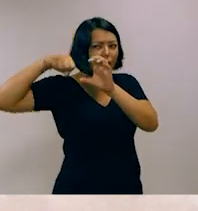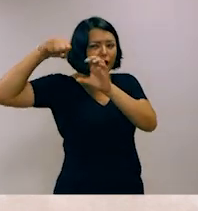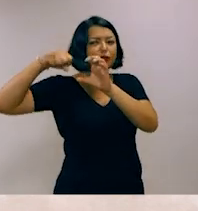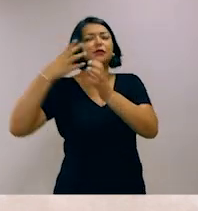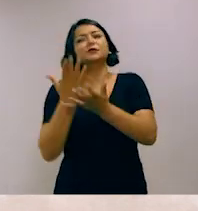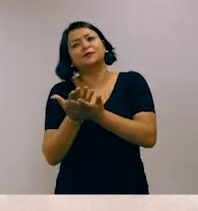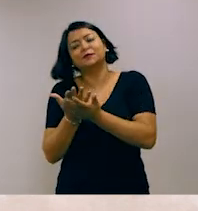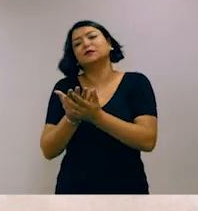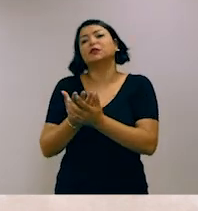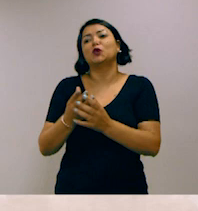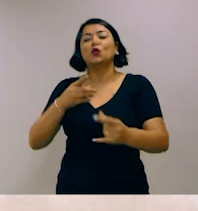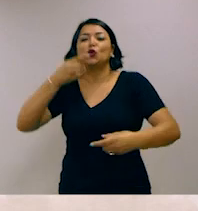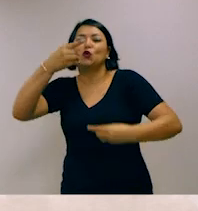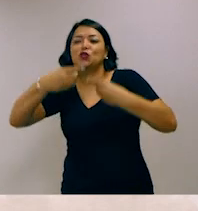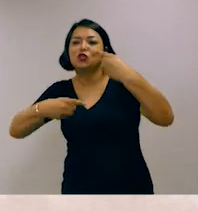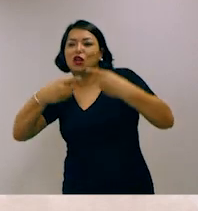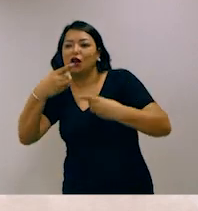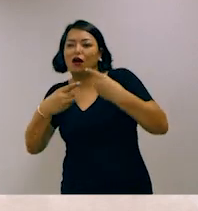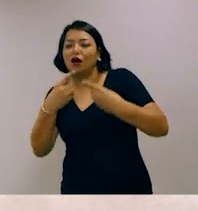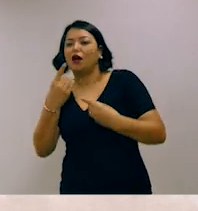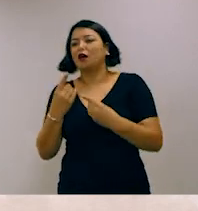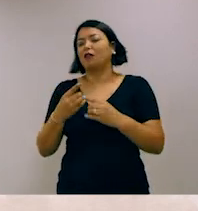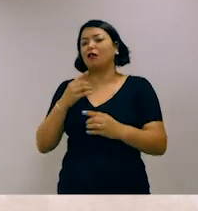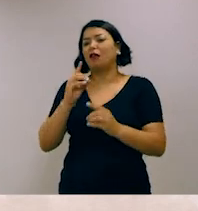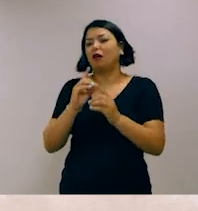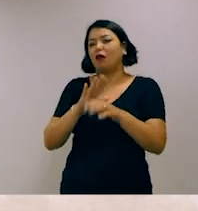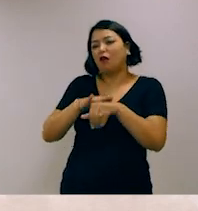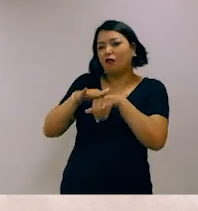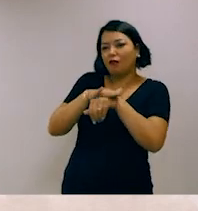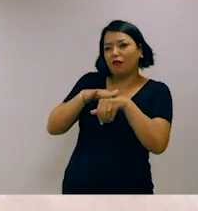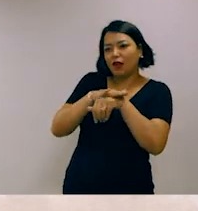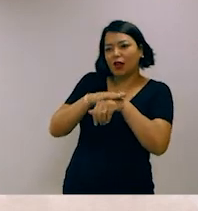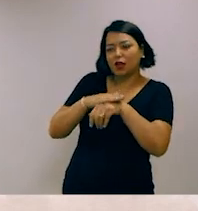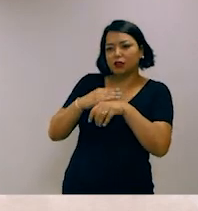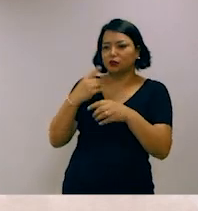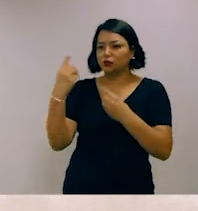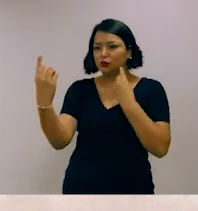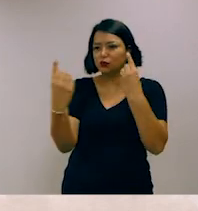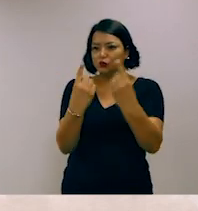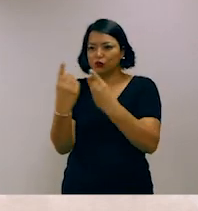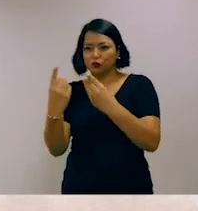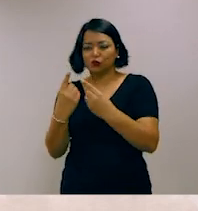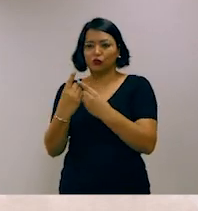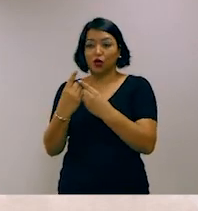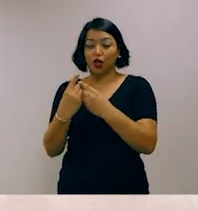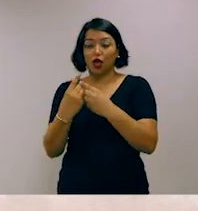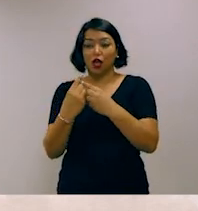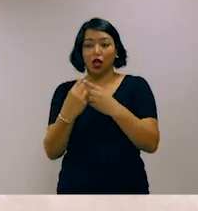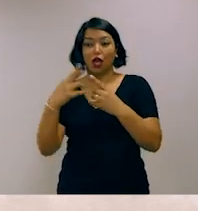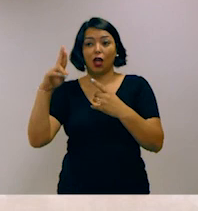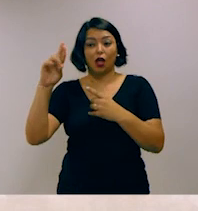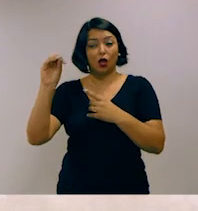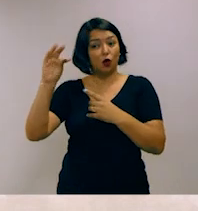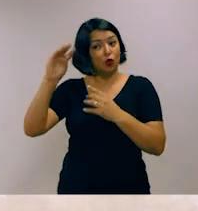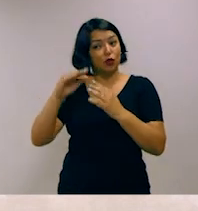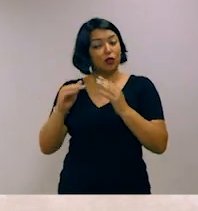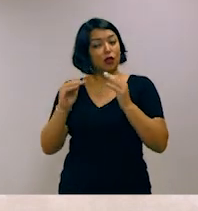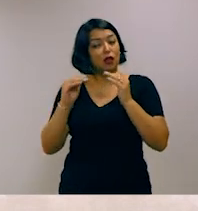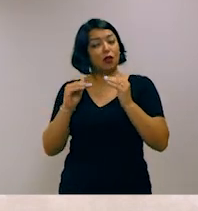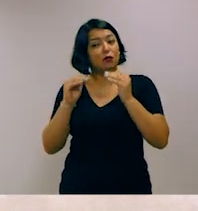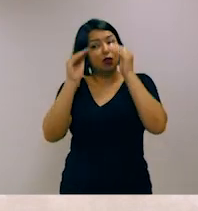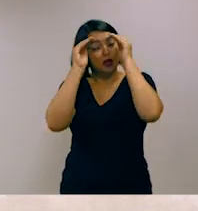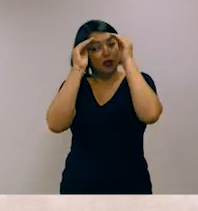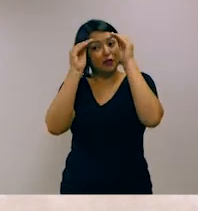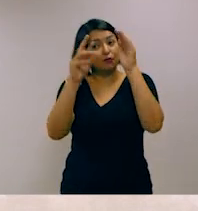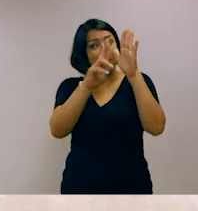the scenes, the environments, the actions. It identifies the characters, the dialogues, and